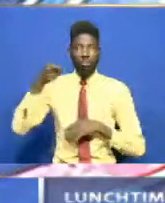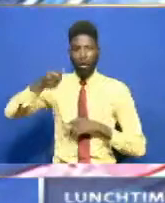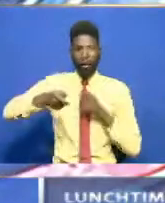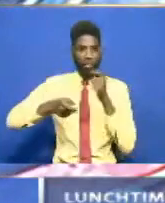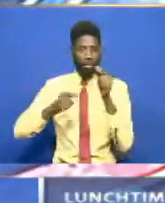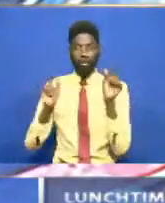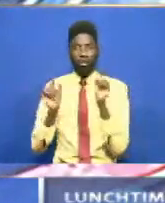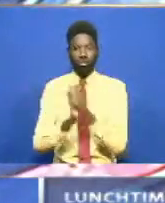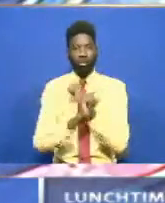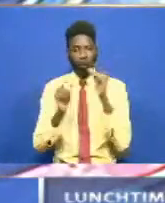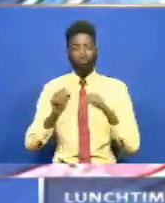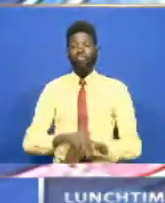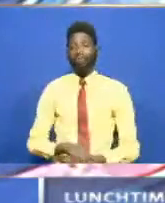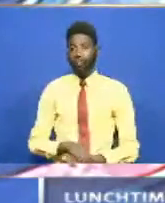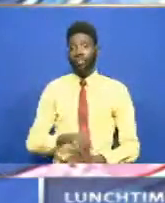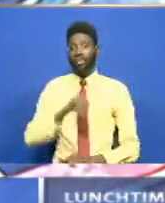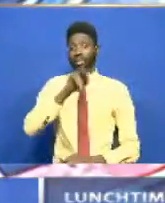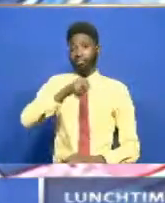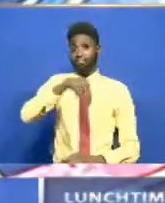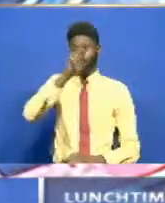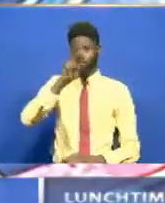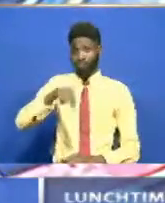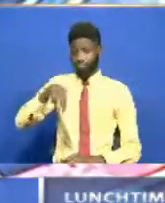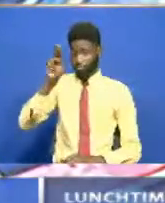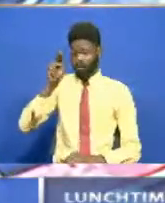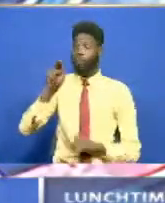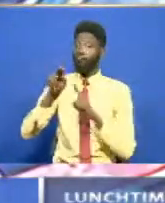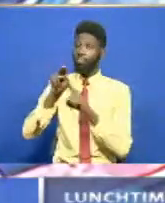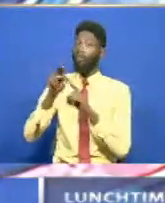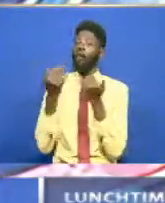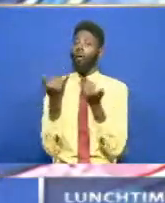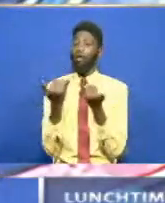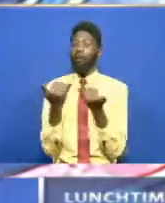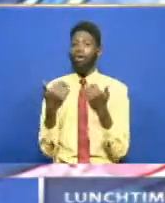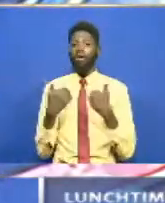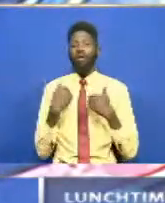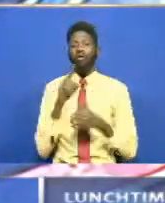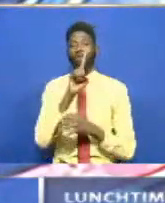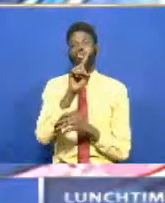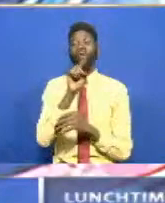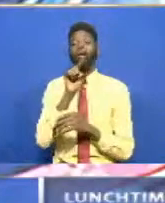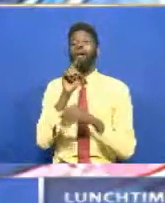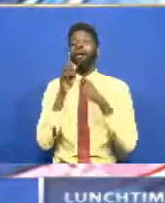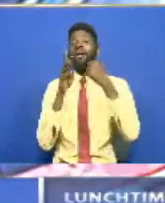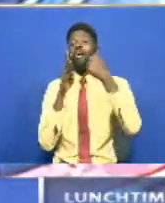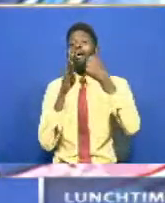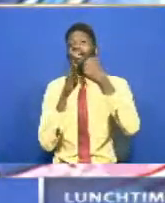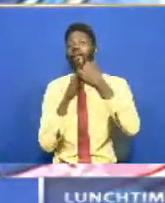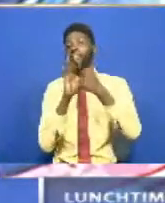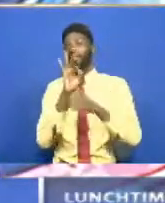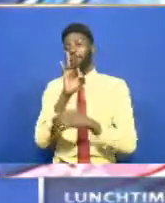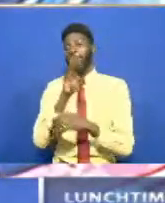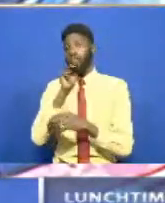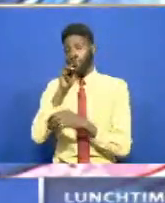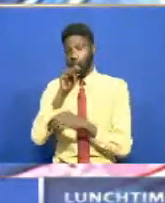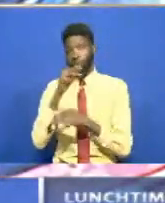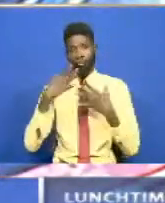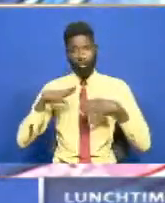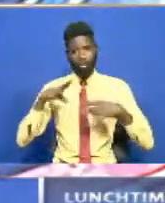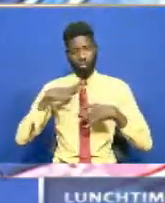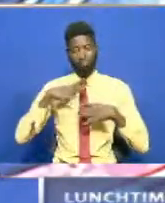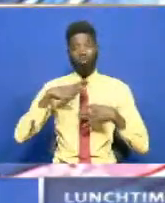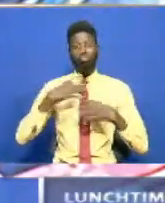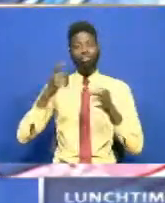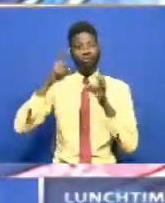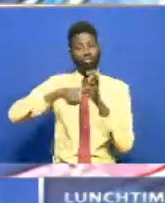The online content streaming giant, which has about 193 million subscribers globally, is keen to expand in